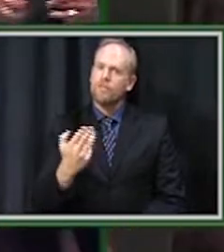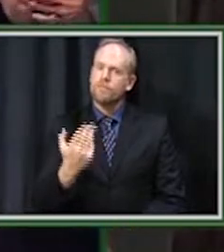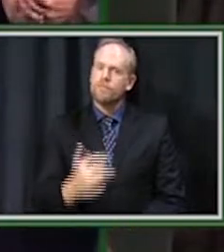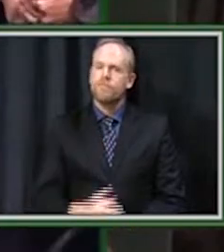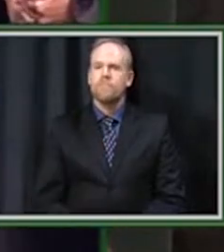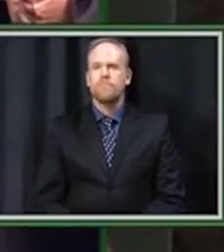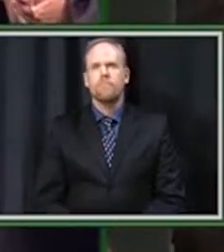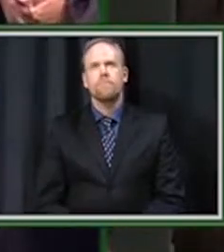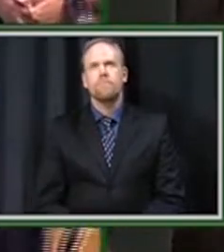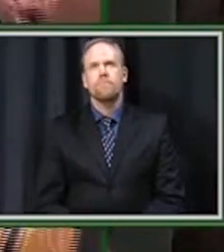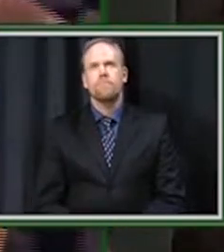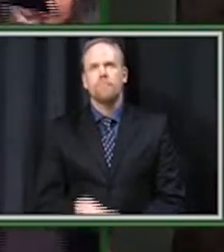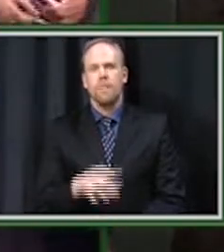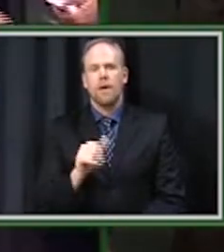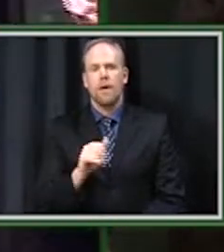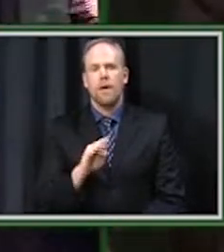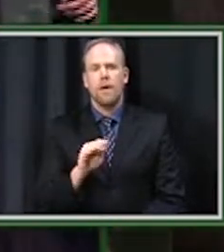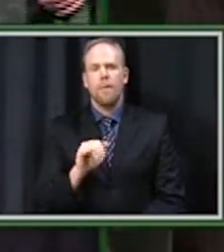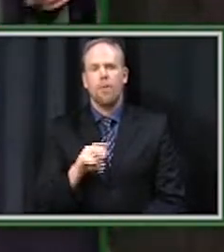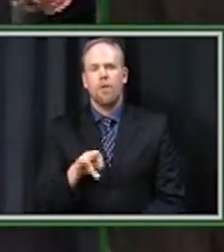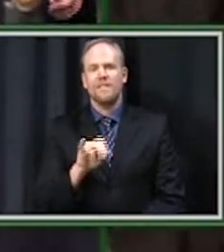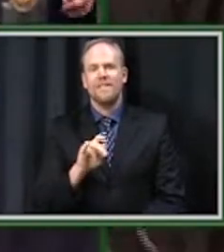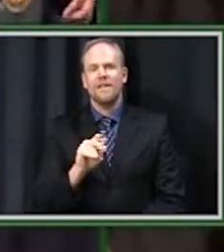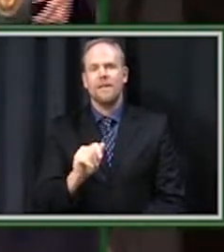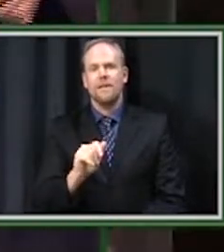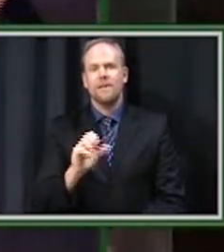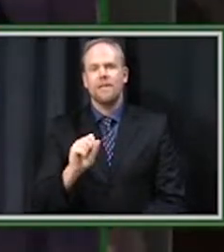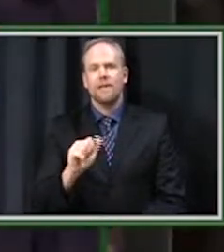Yeah! Rosha Zabihi.